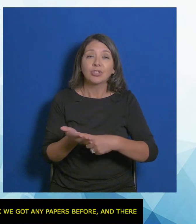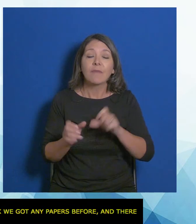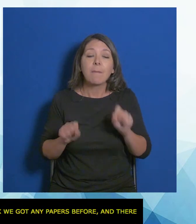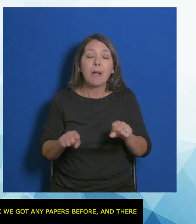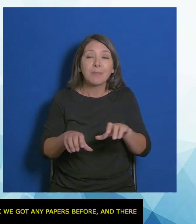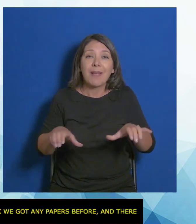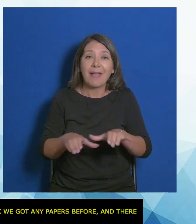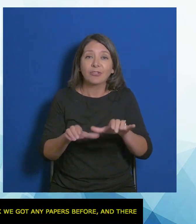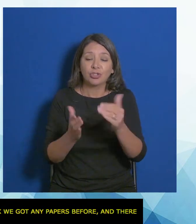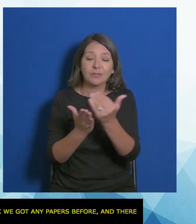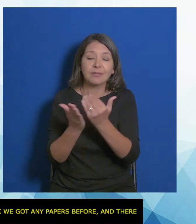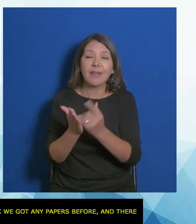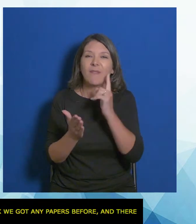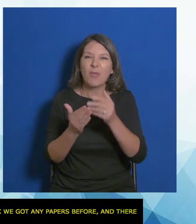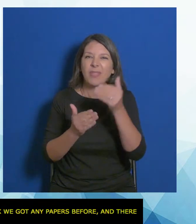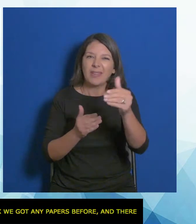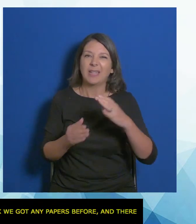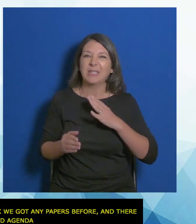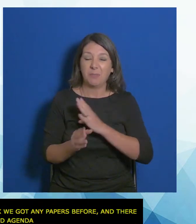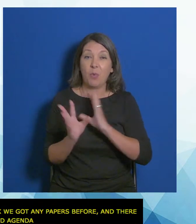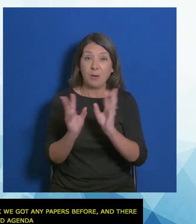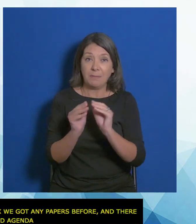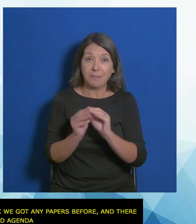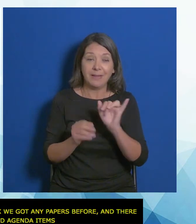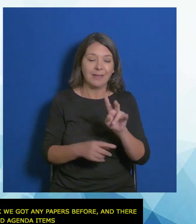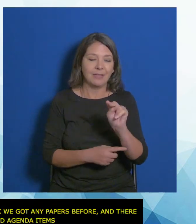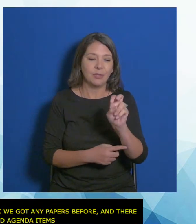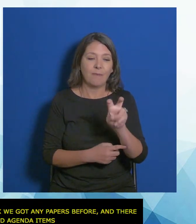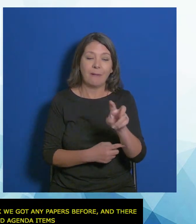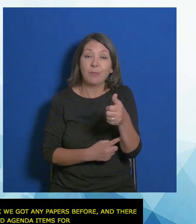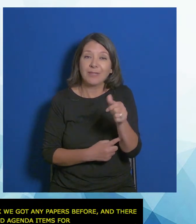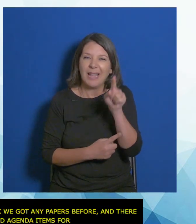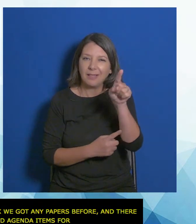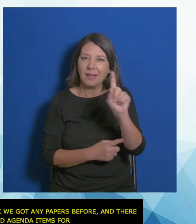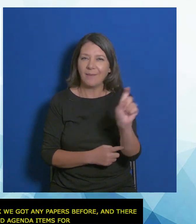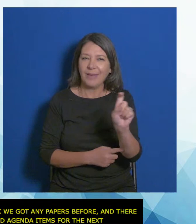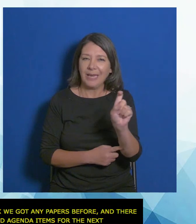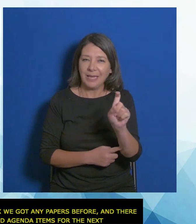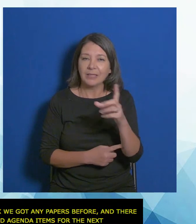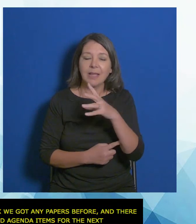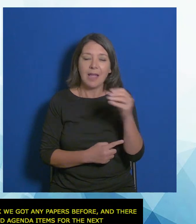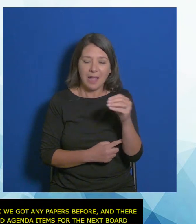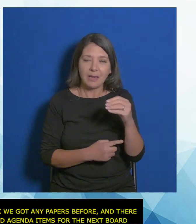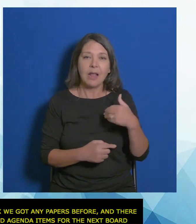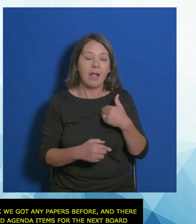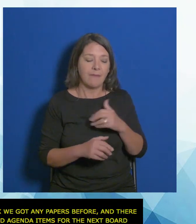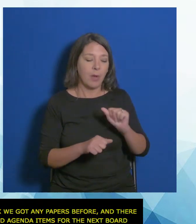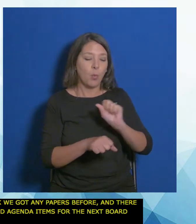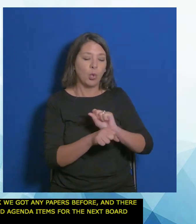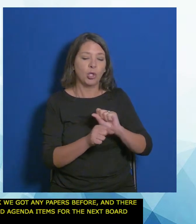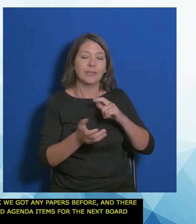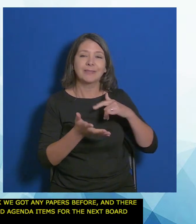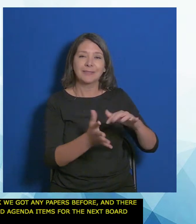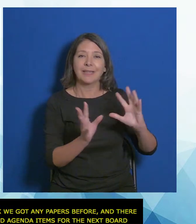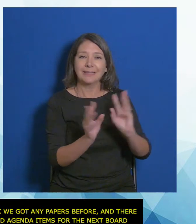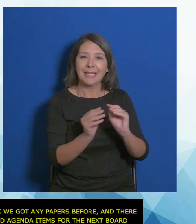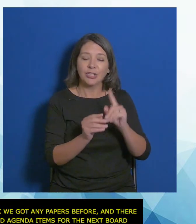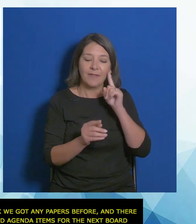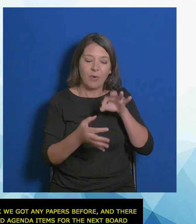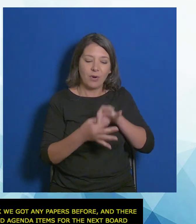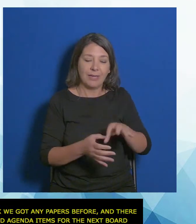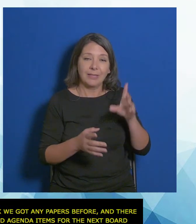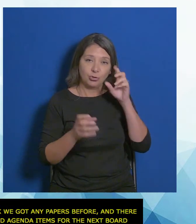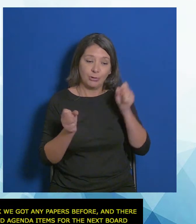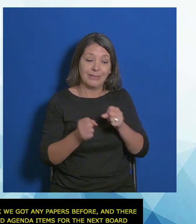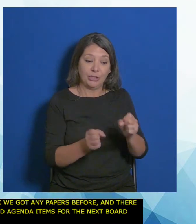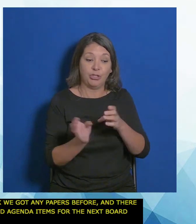agenda items for the next regular board meeting scheduled on November 10th in Phoenix, and proposed work study date on the strategic plan. Reminder, October